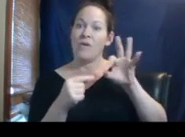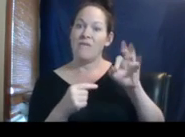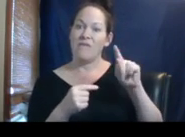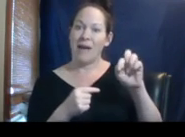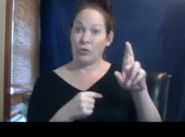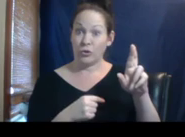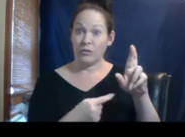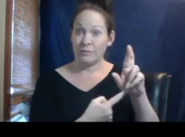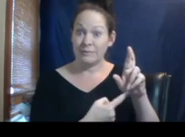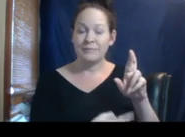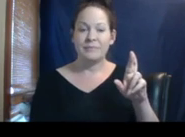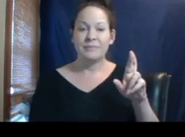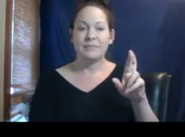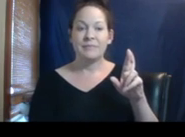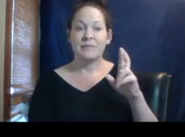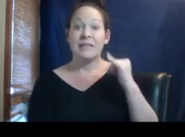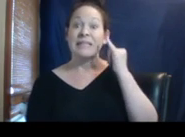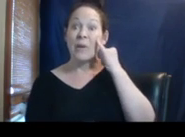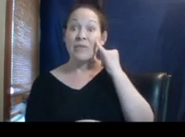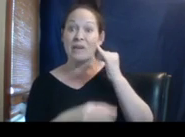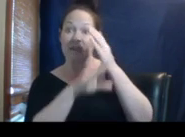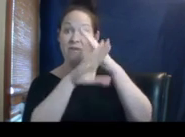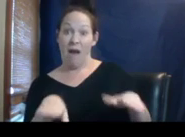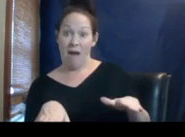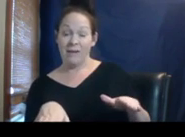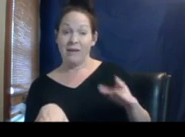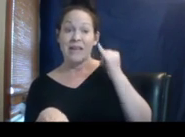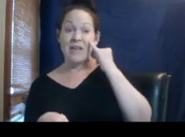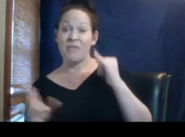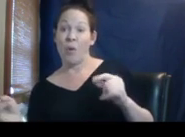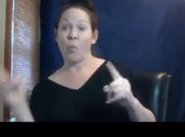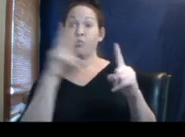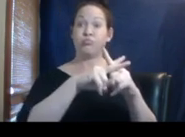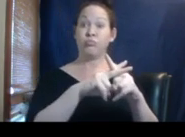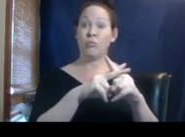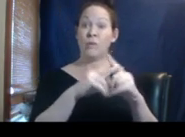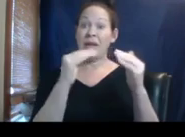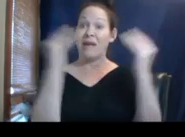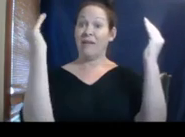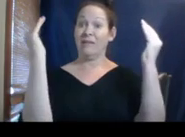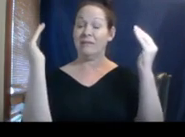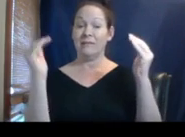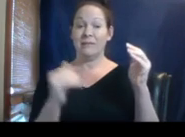something and it goes in evenly, what is the remainder?